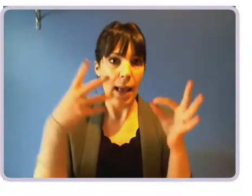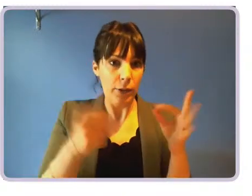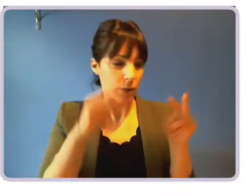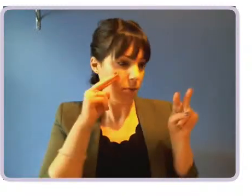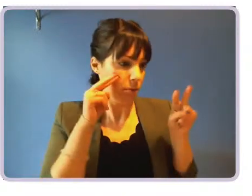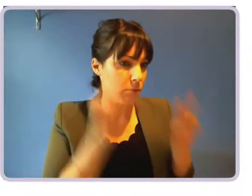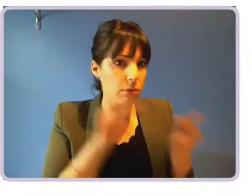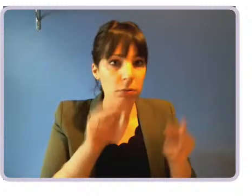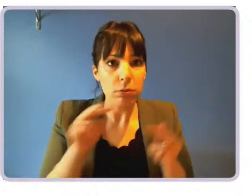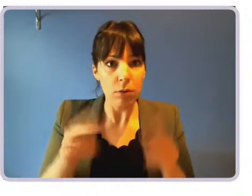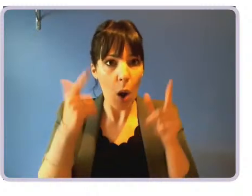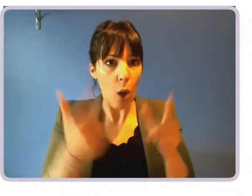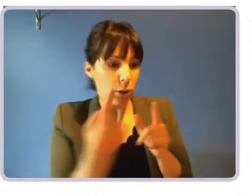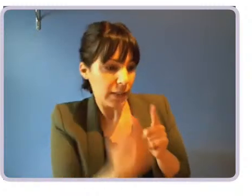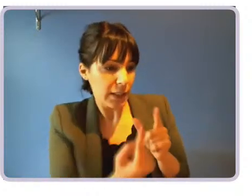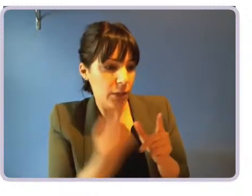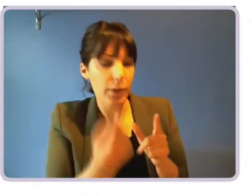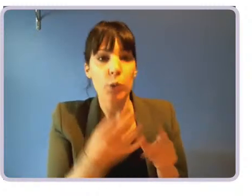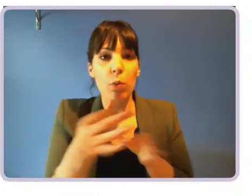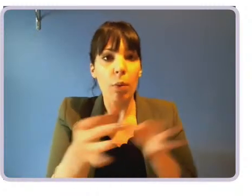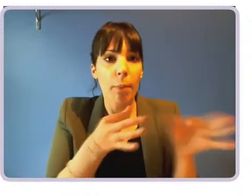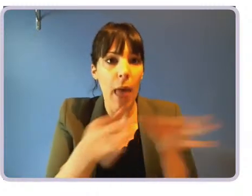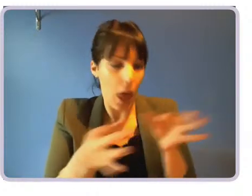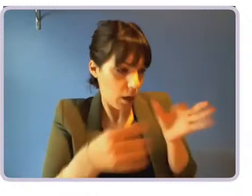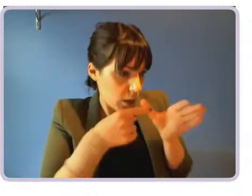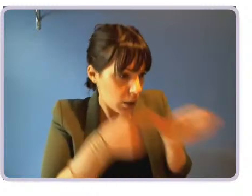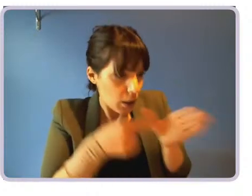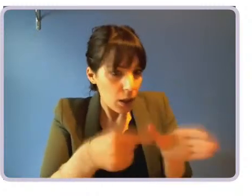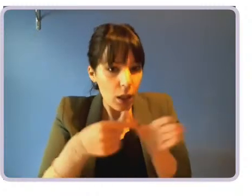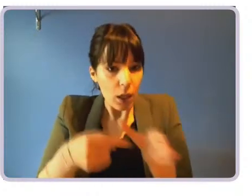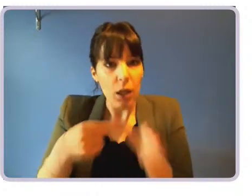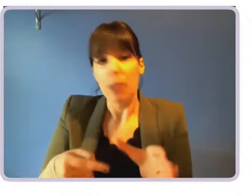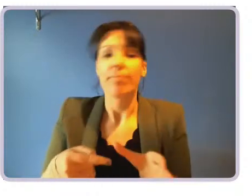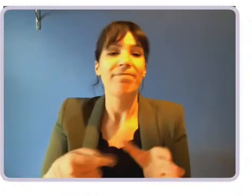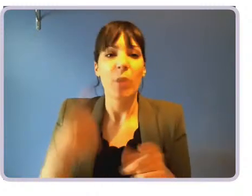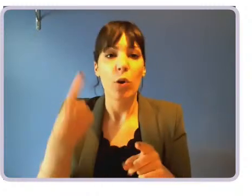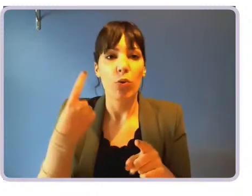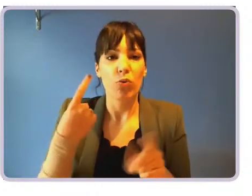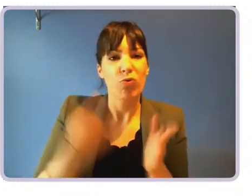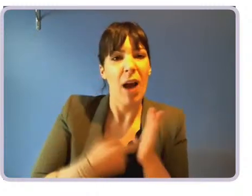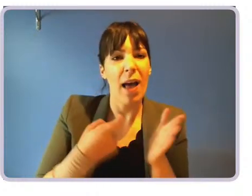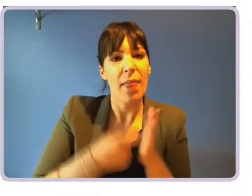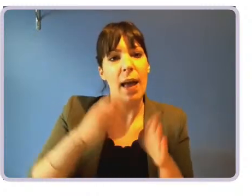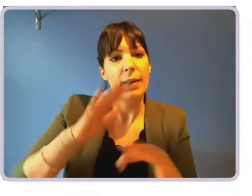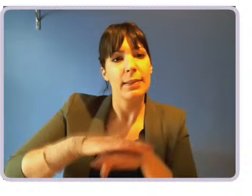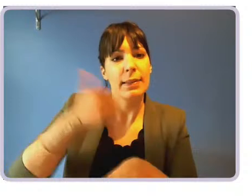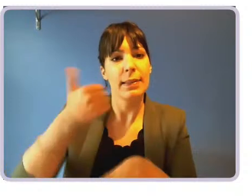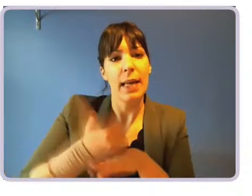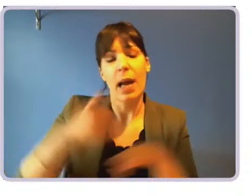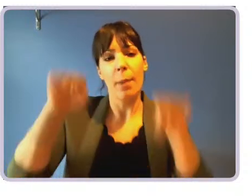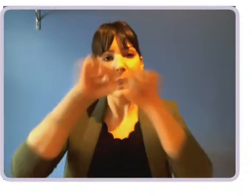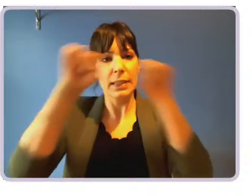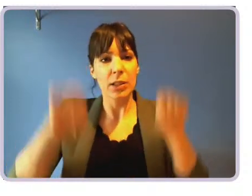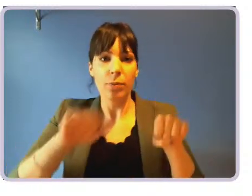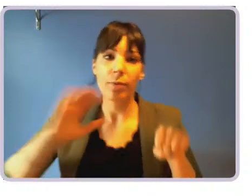a more systemic way of responding to potential funding shortfalls for individuals.